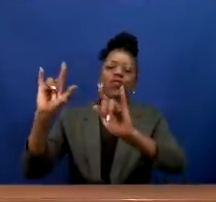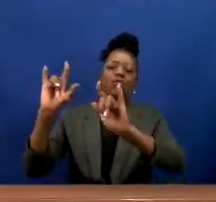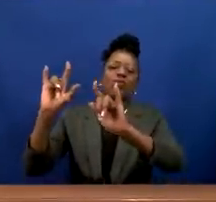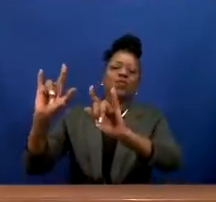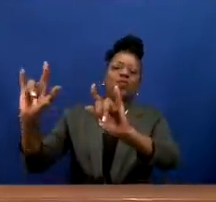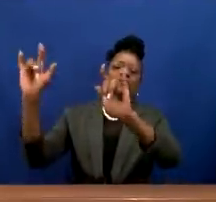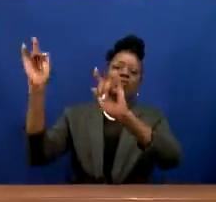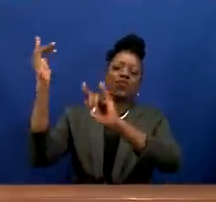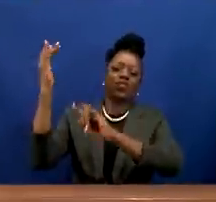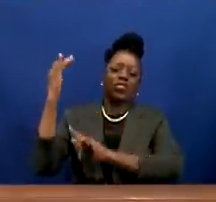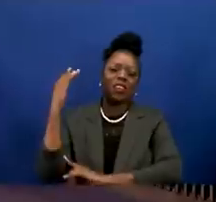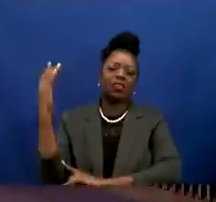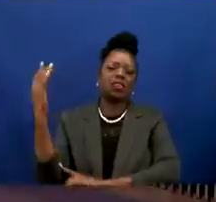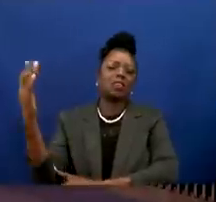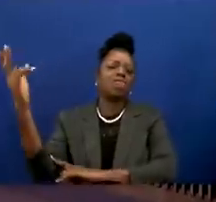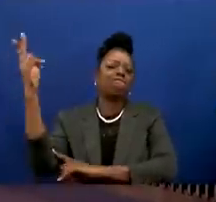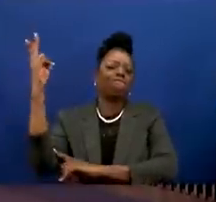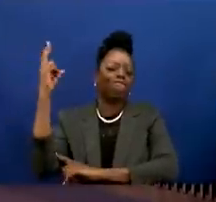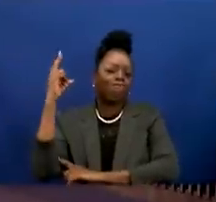Heard my cry.